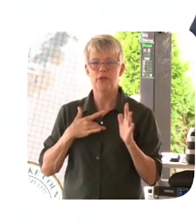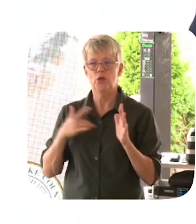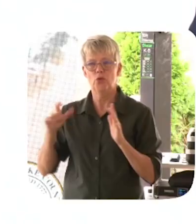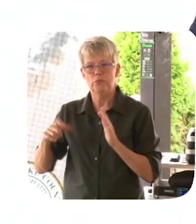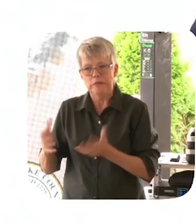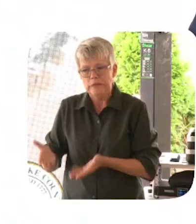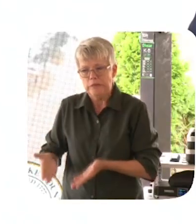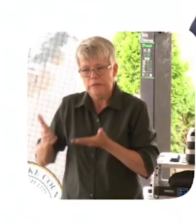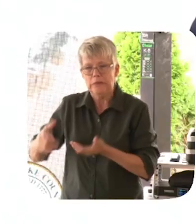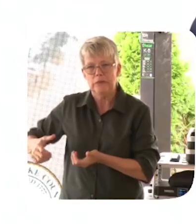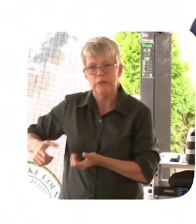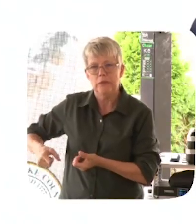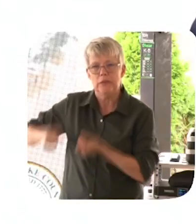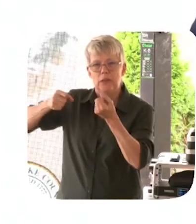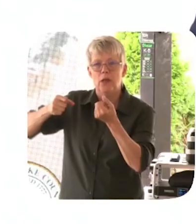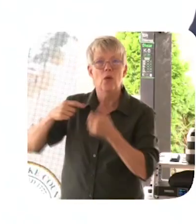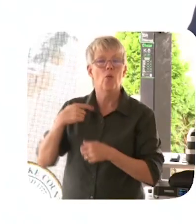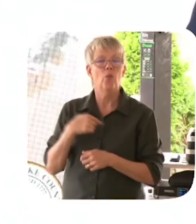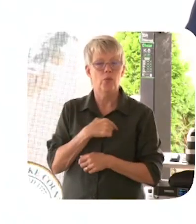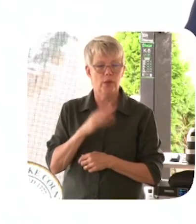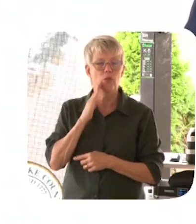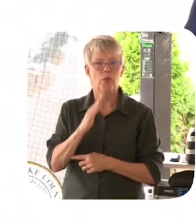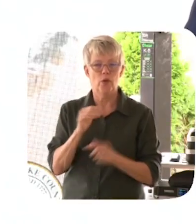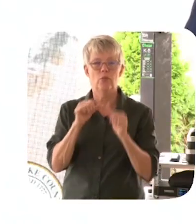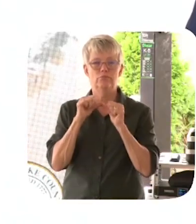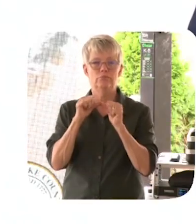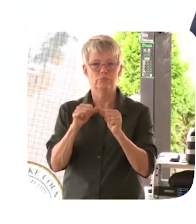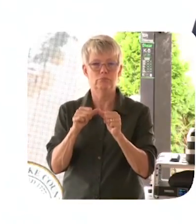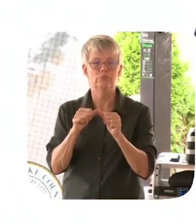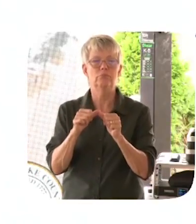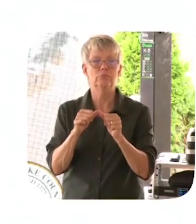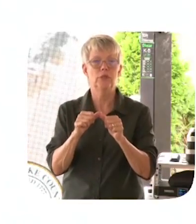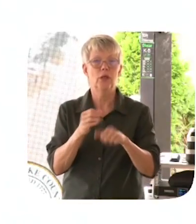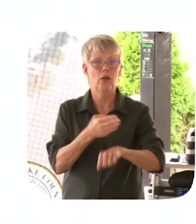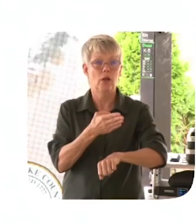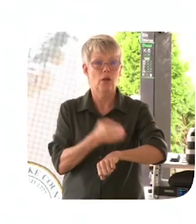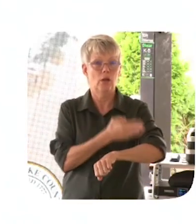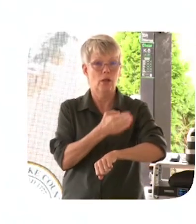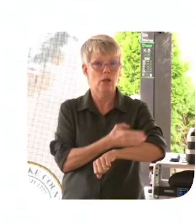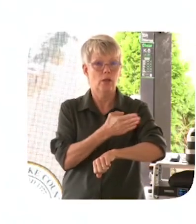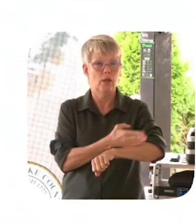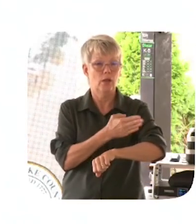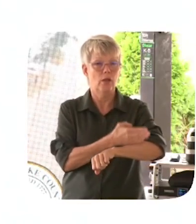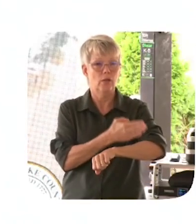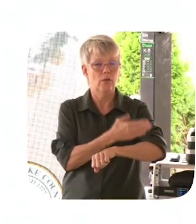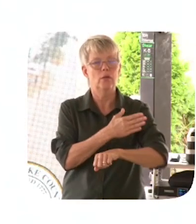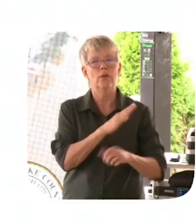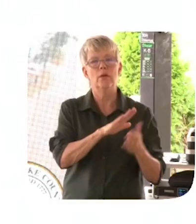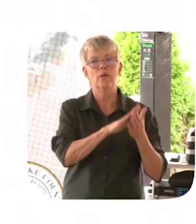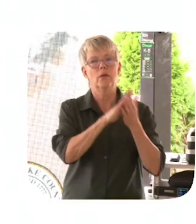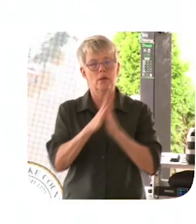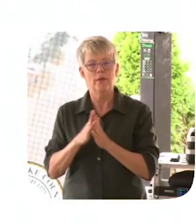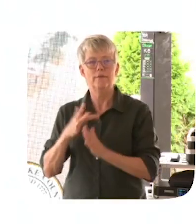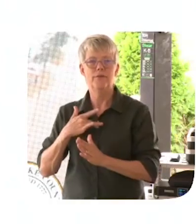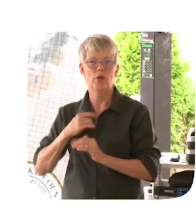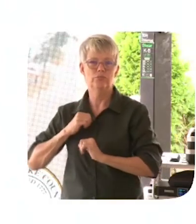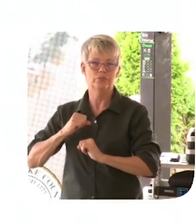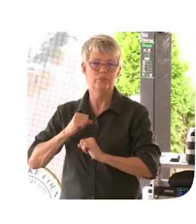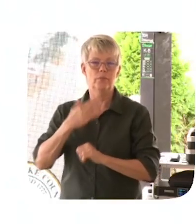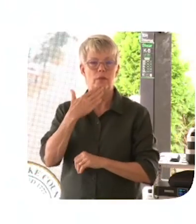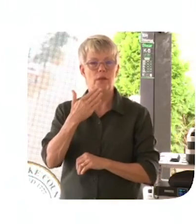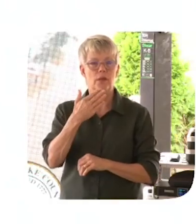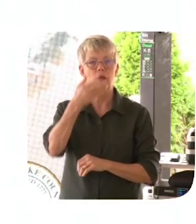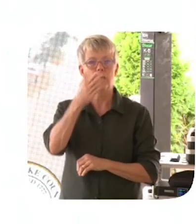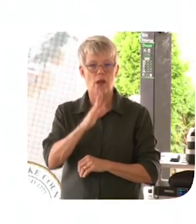community. Together, we will continue to move from recovery to resilience. Thank you, and may